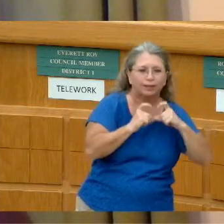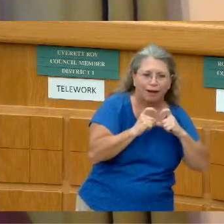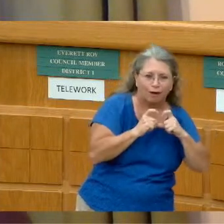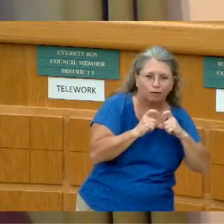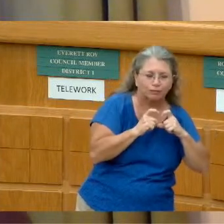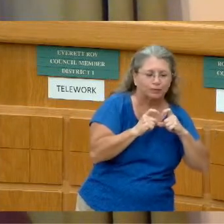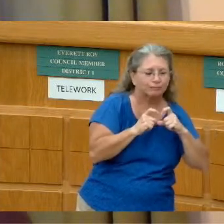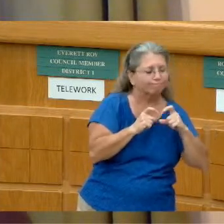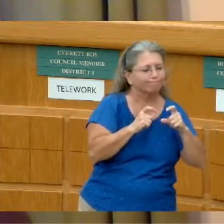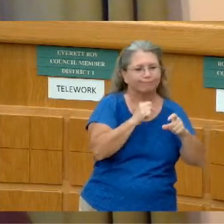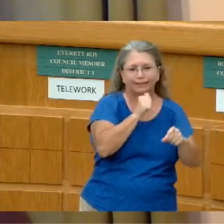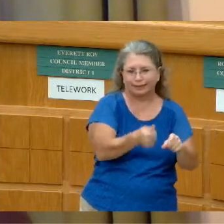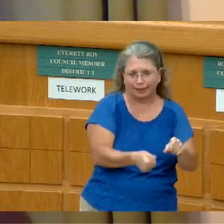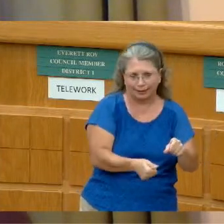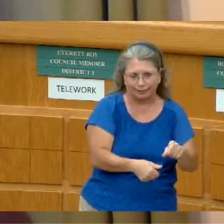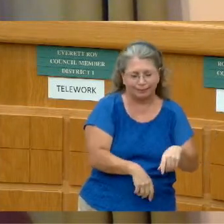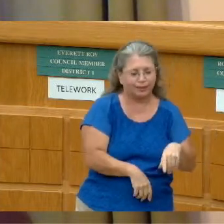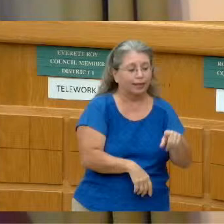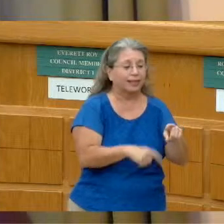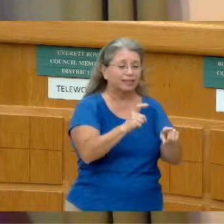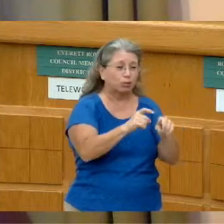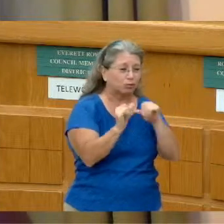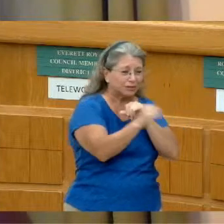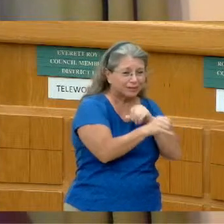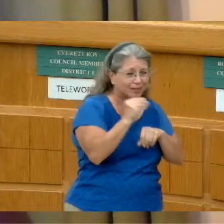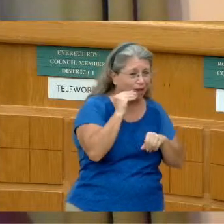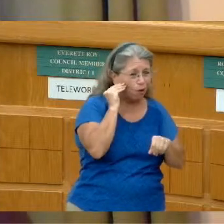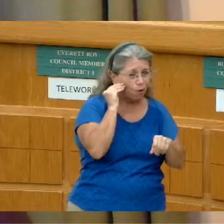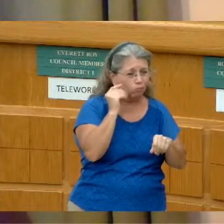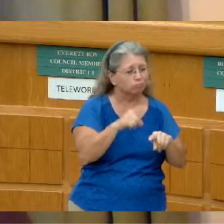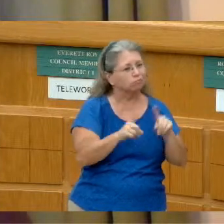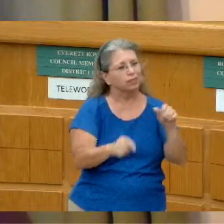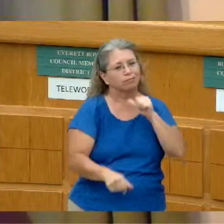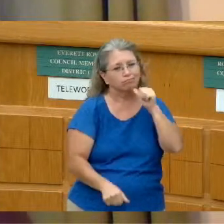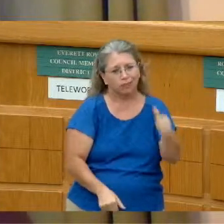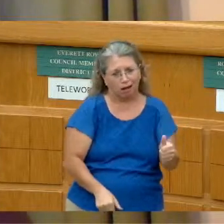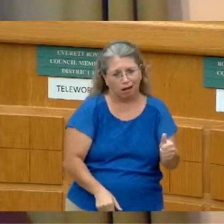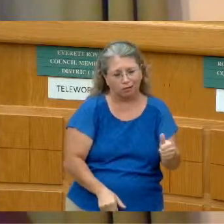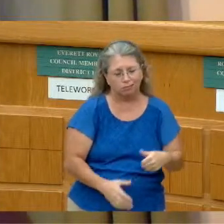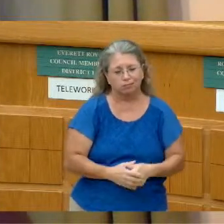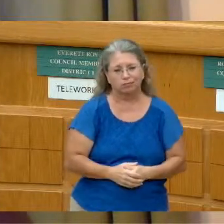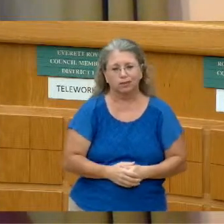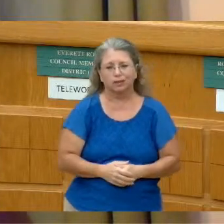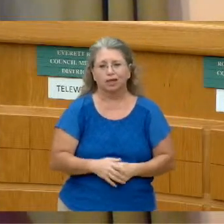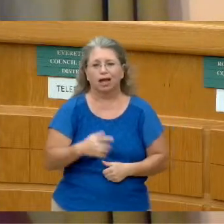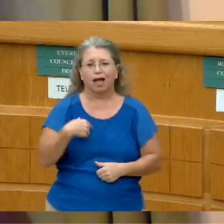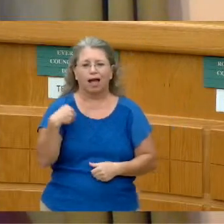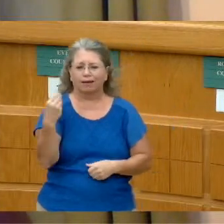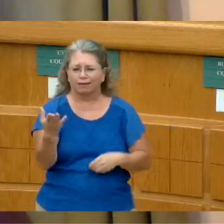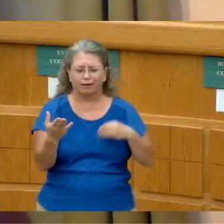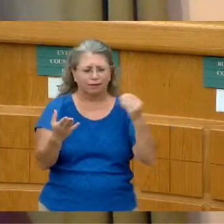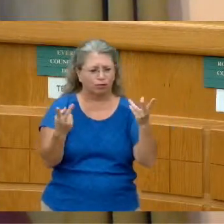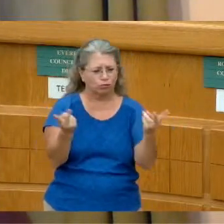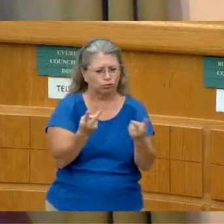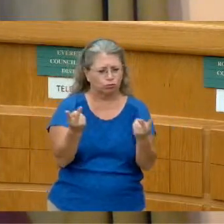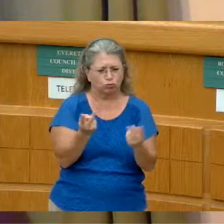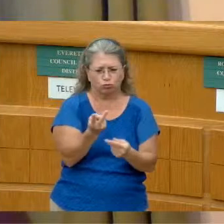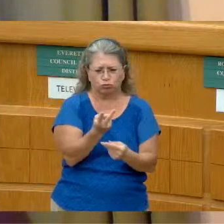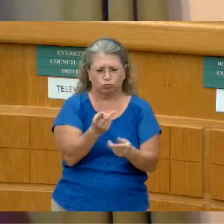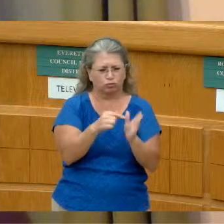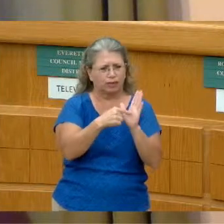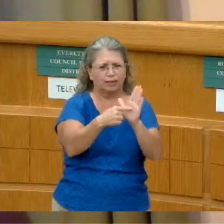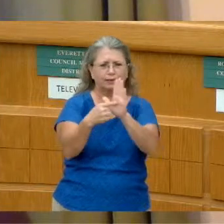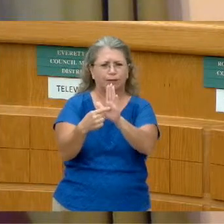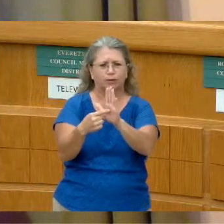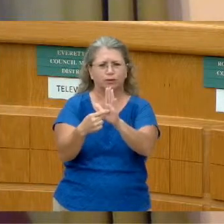he didn't. I share this example because we are seeing this happen currently. Mary doesn't see the